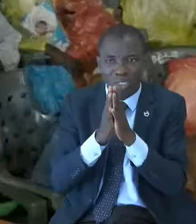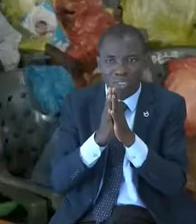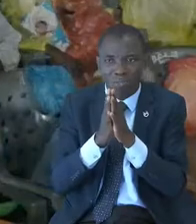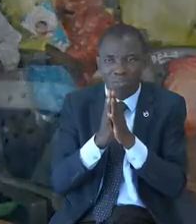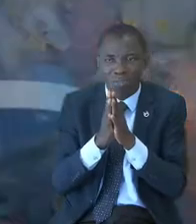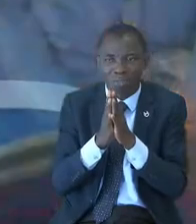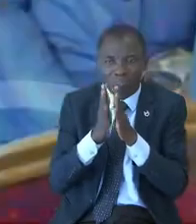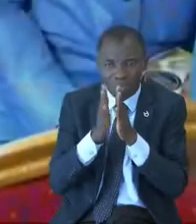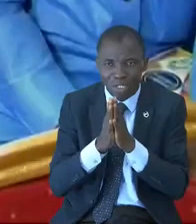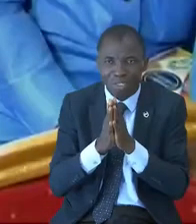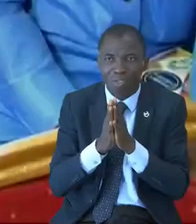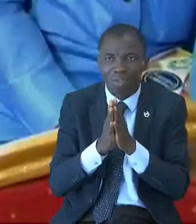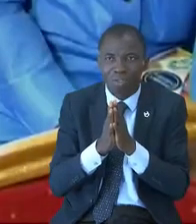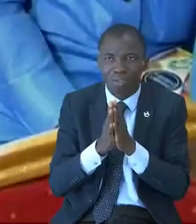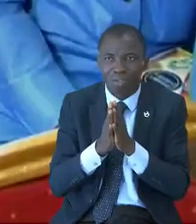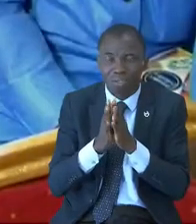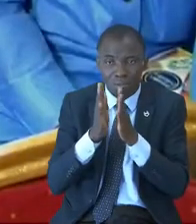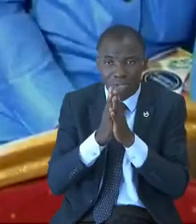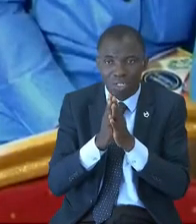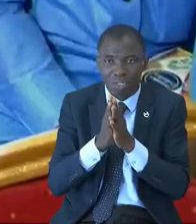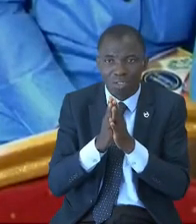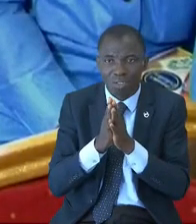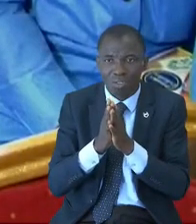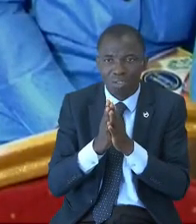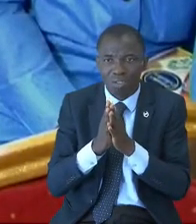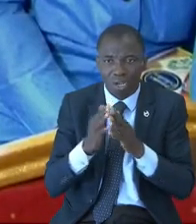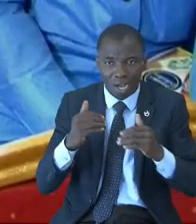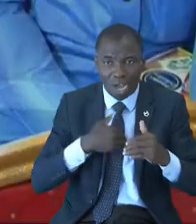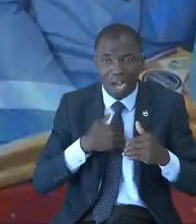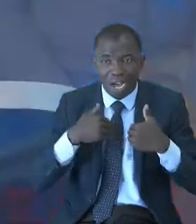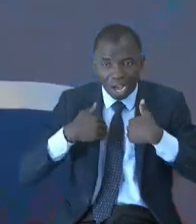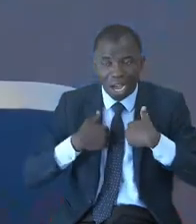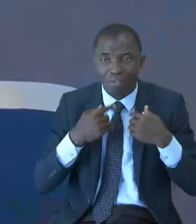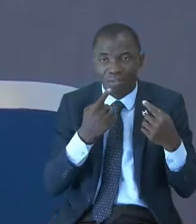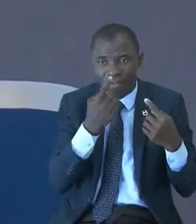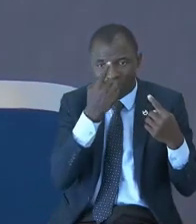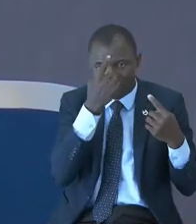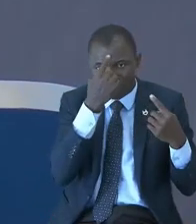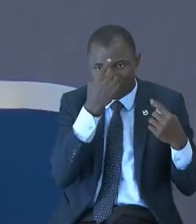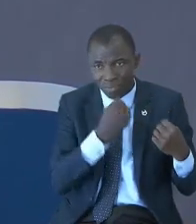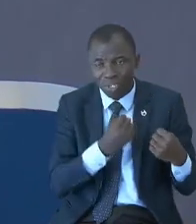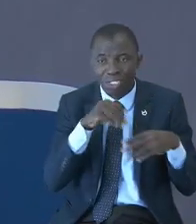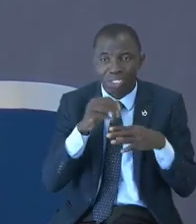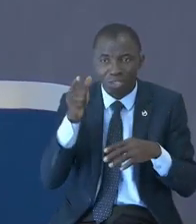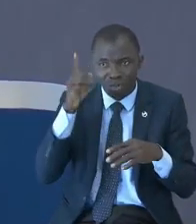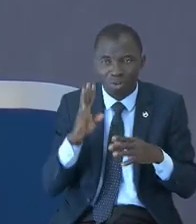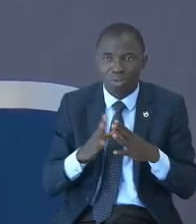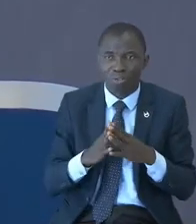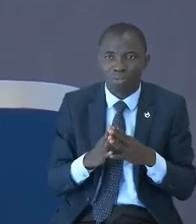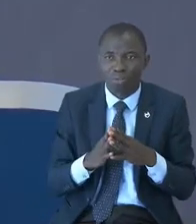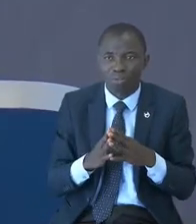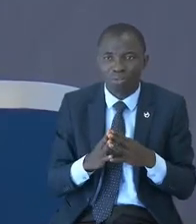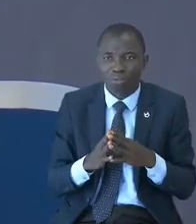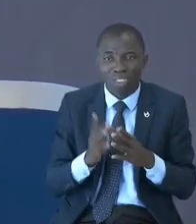you, God will not disappoint you. The name of Jesus has been working miracles, signs and wonders. He has